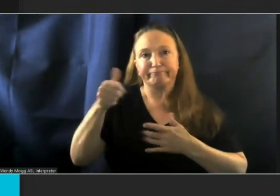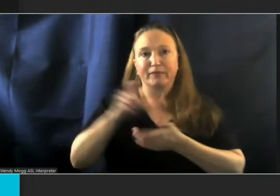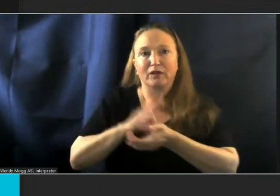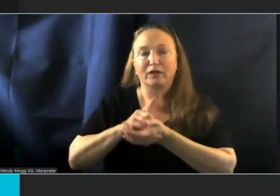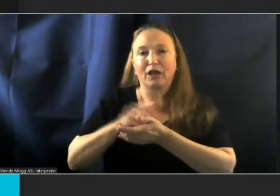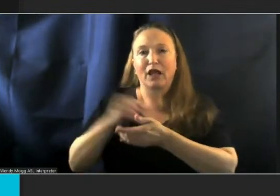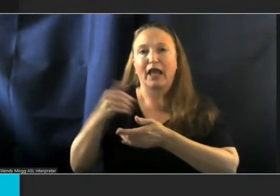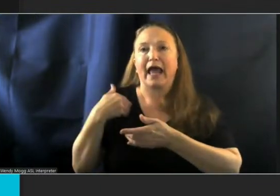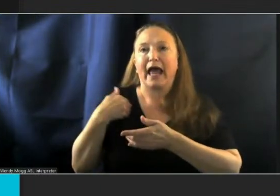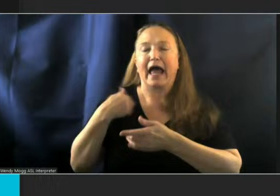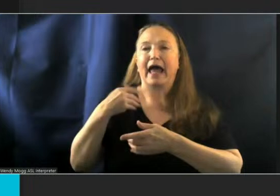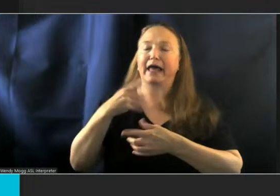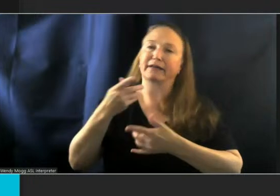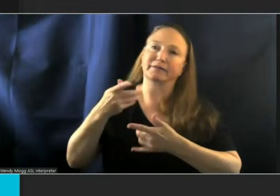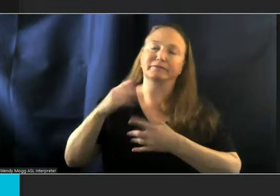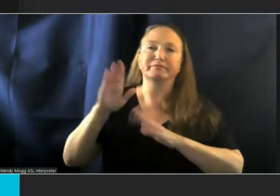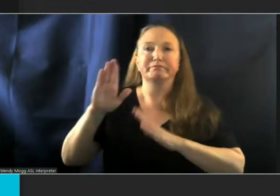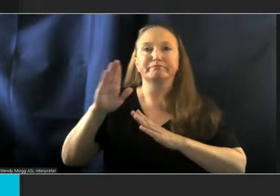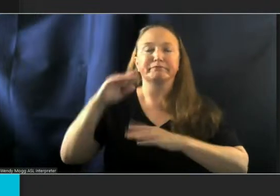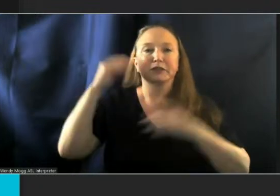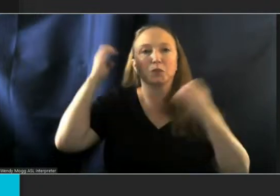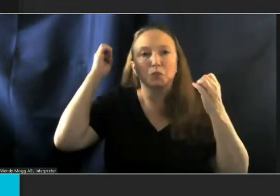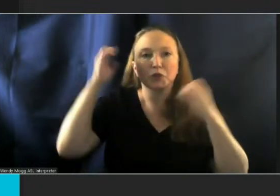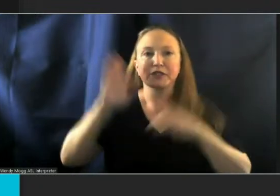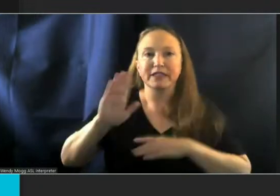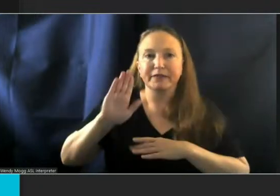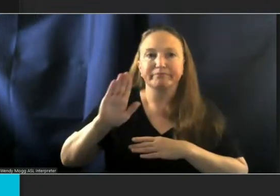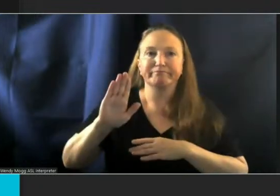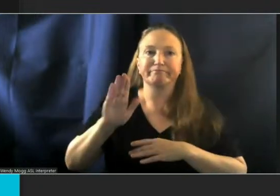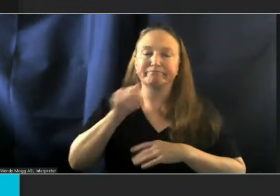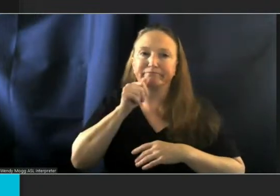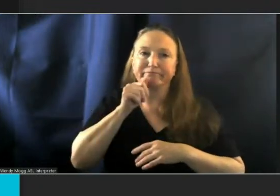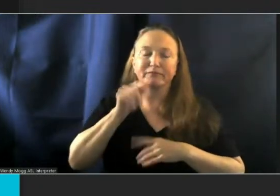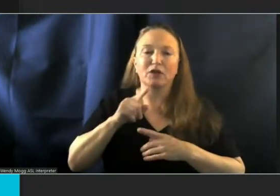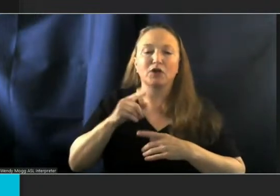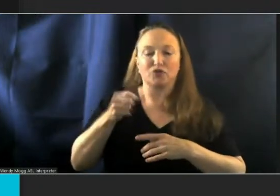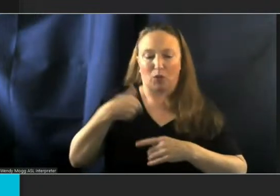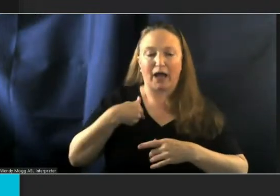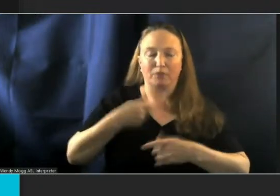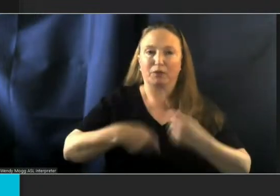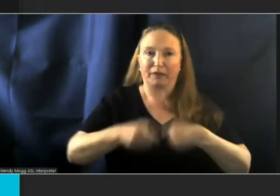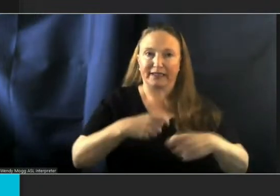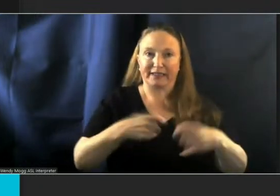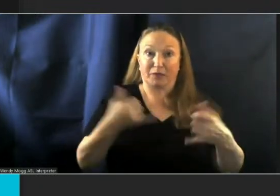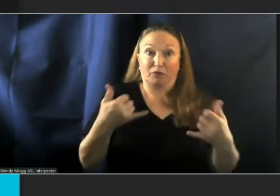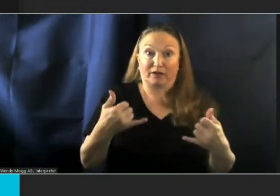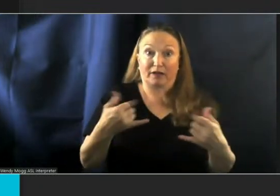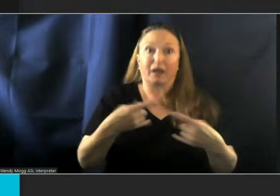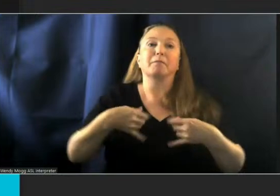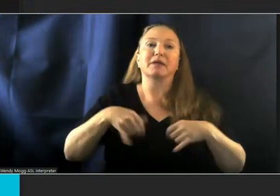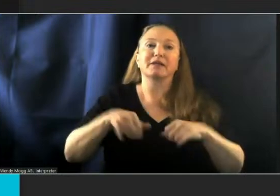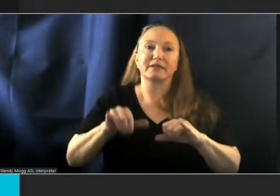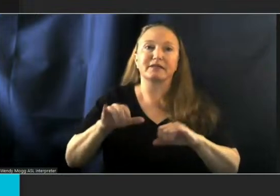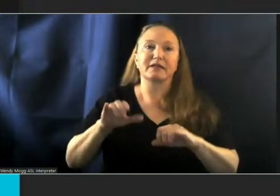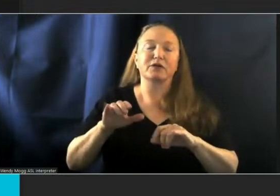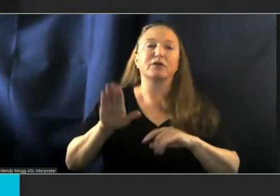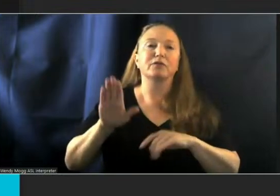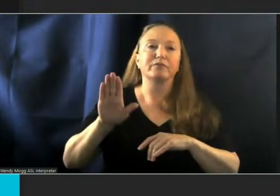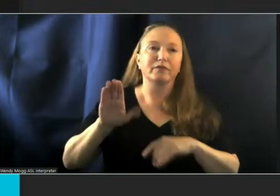I'm stepping in for the media day today, but we still do have Dr. Coren as our health